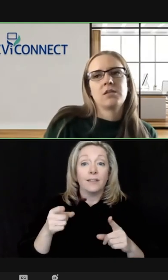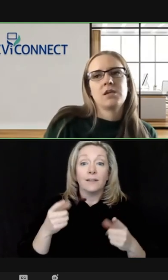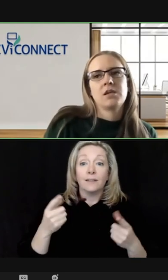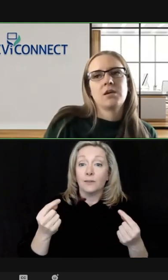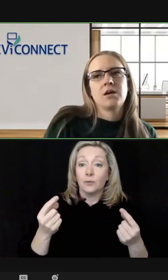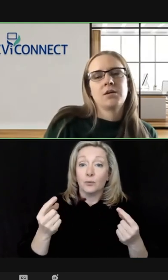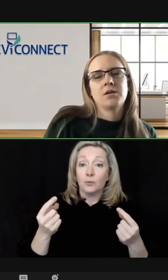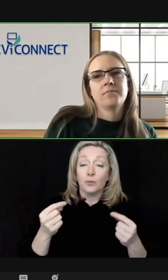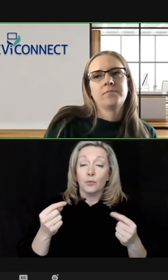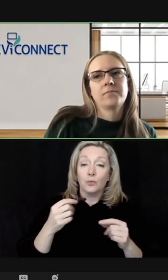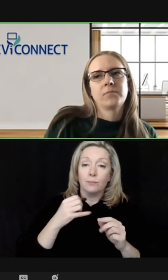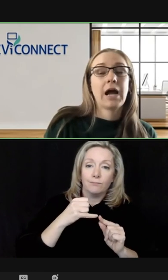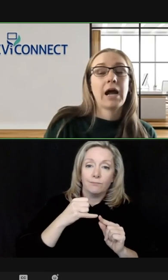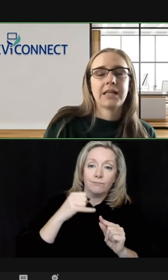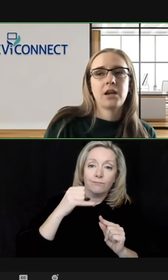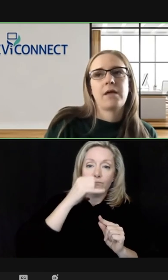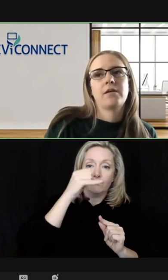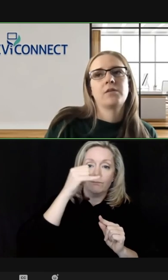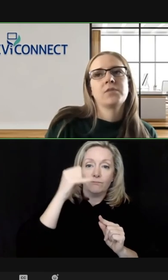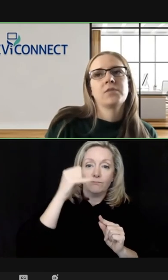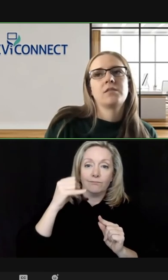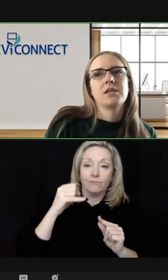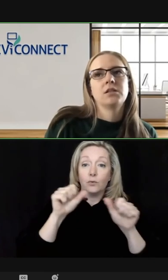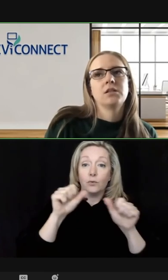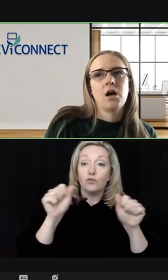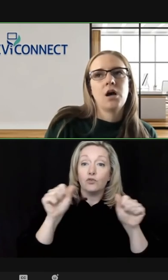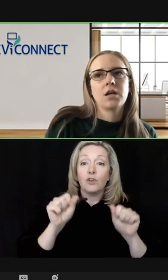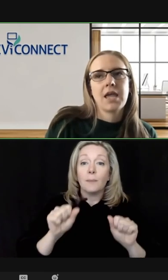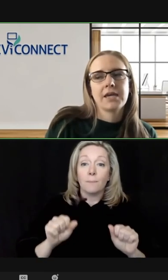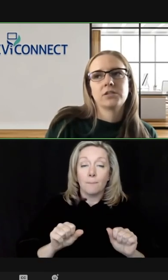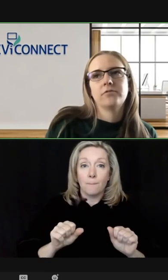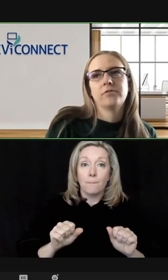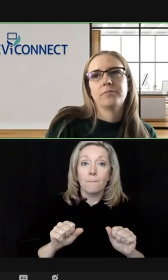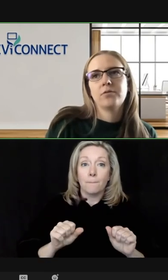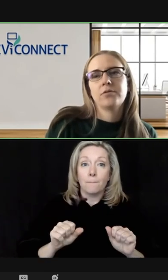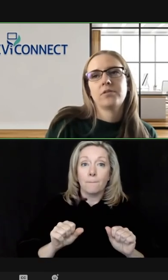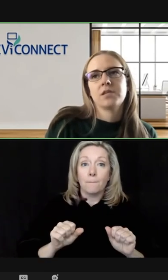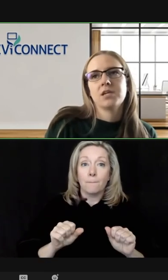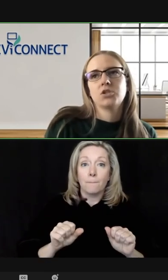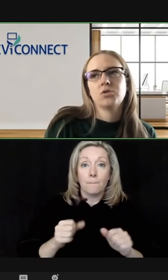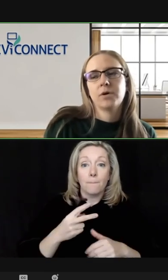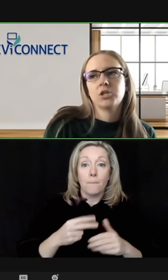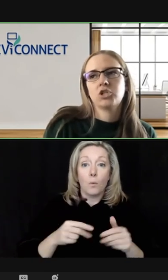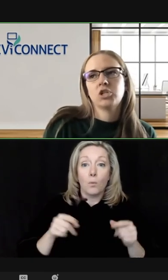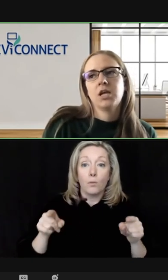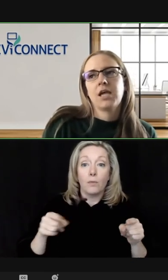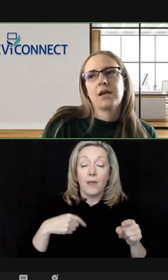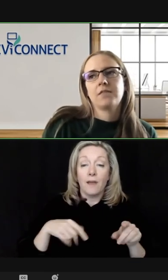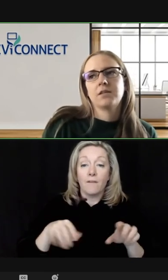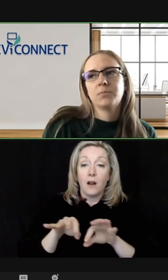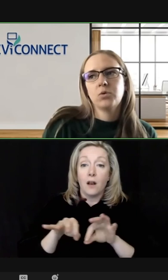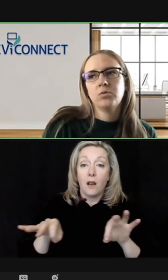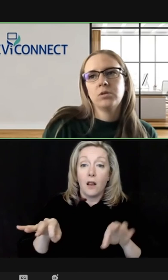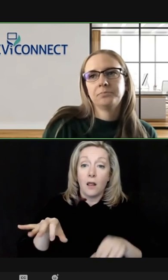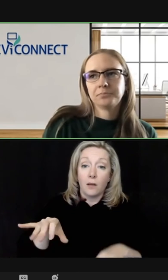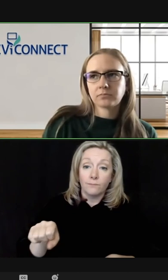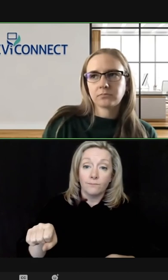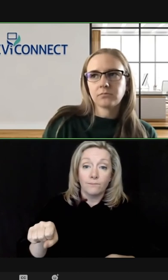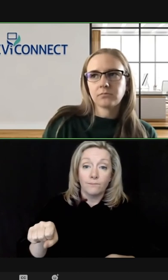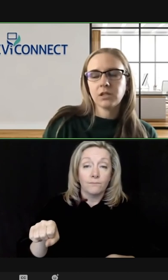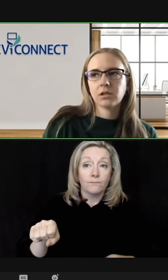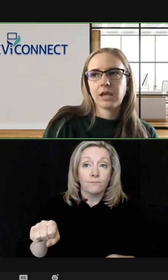outlined or highlighted rather, the long handle for both the toothbrush and the